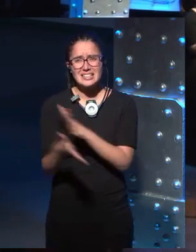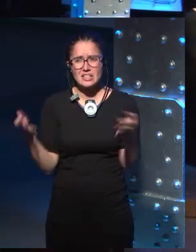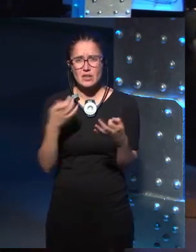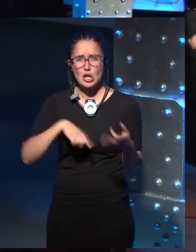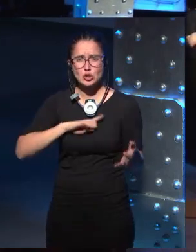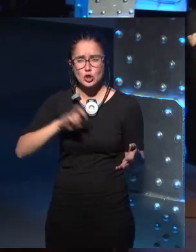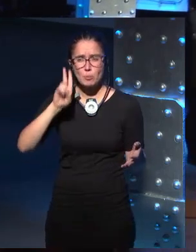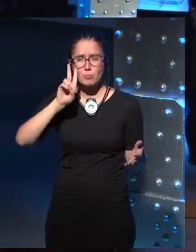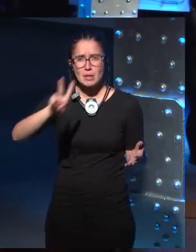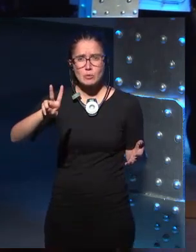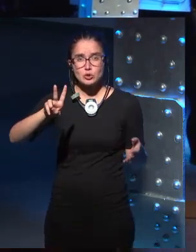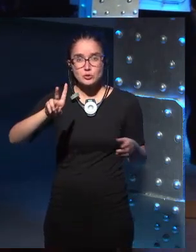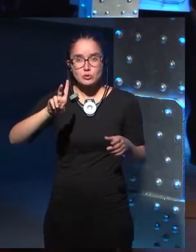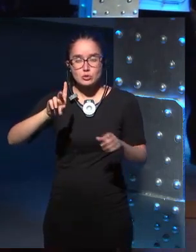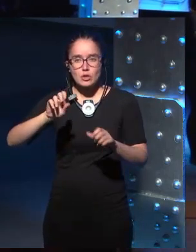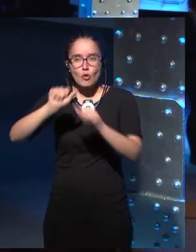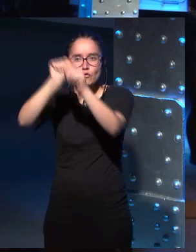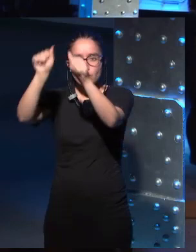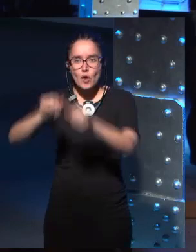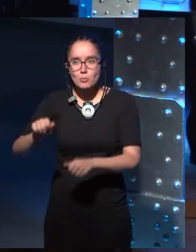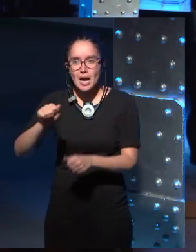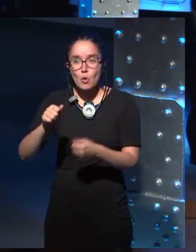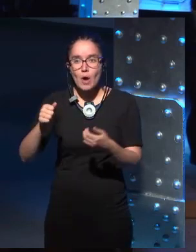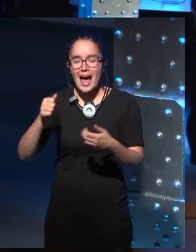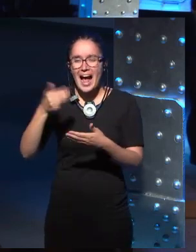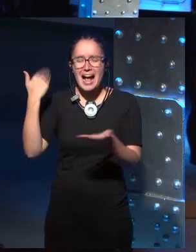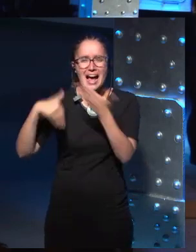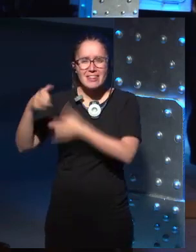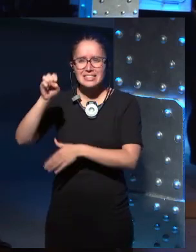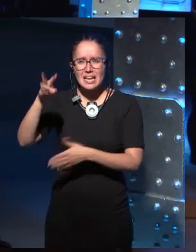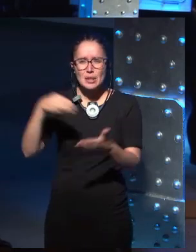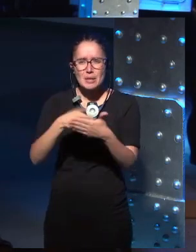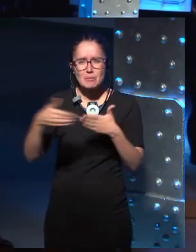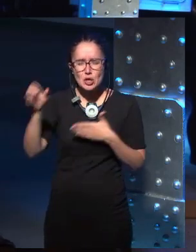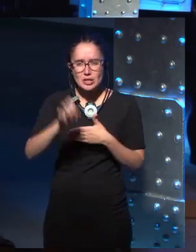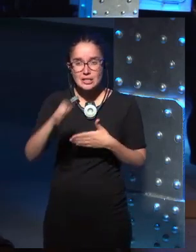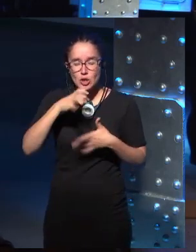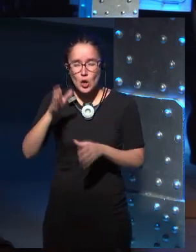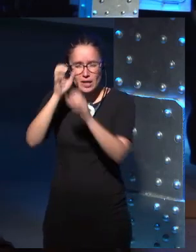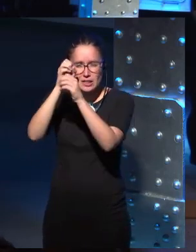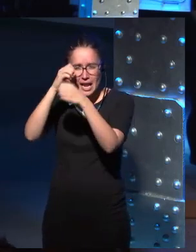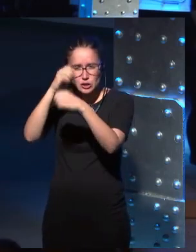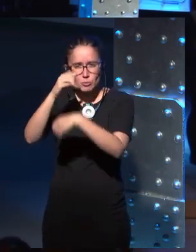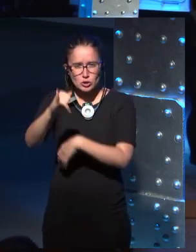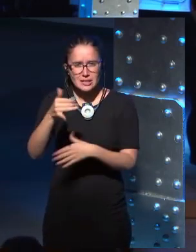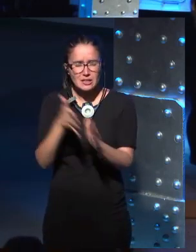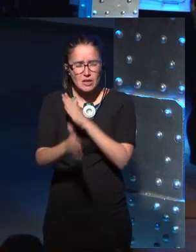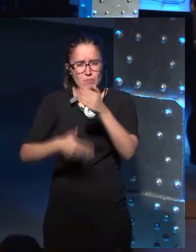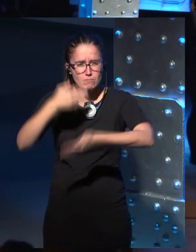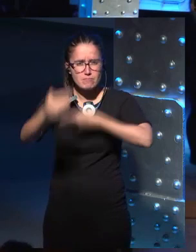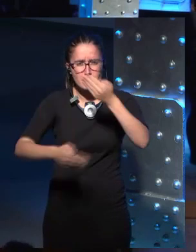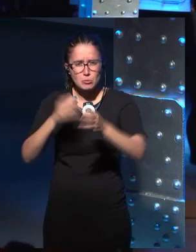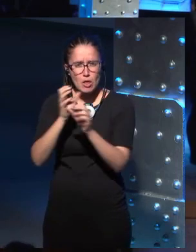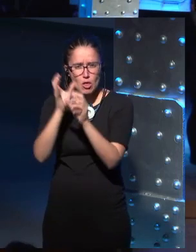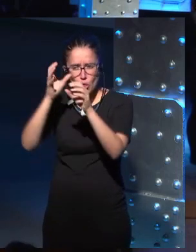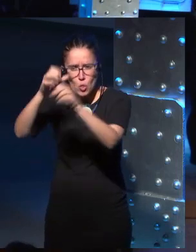like 13 billion years ago. Now we have our telescope, so let's keep going. Let's zoom in and look beyond that